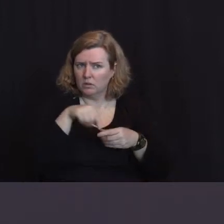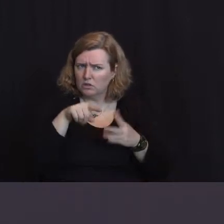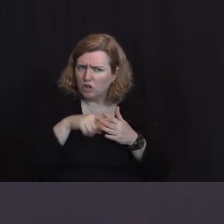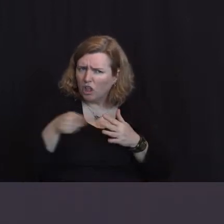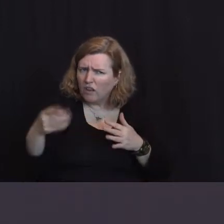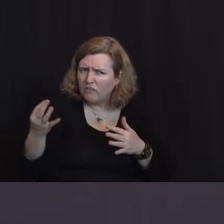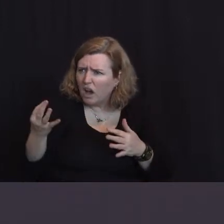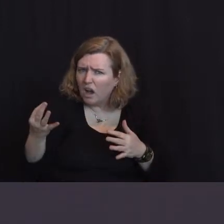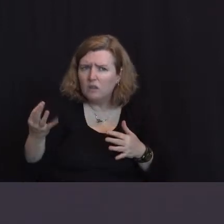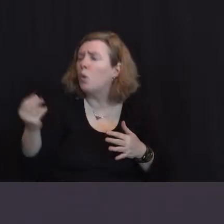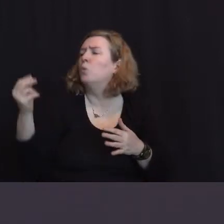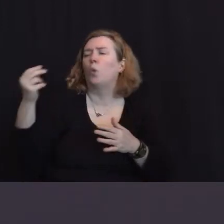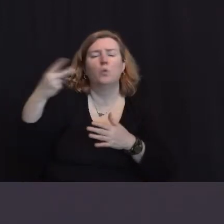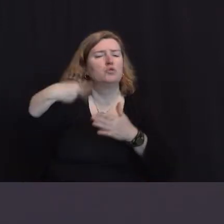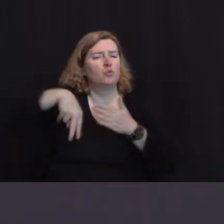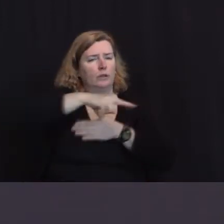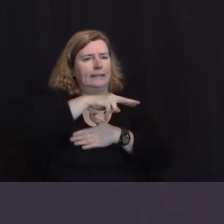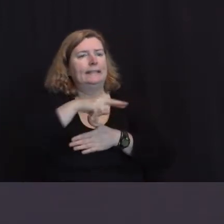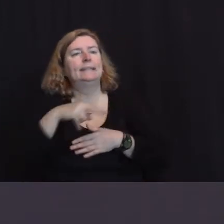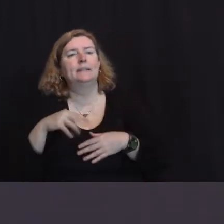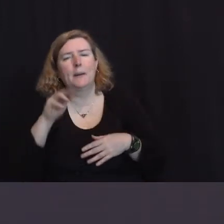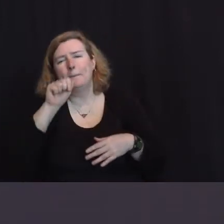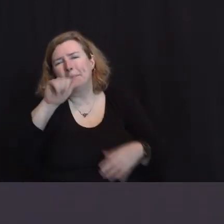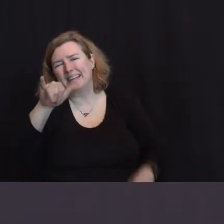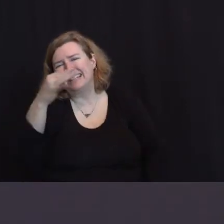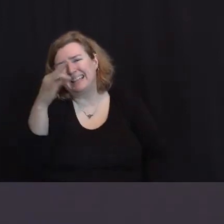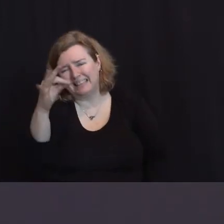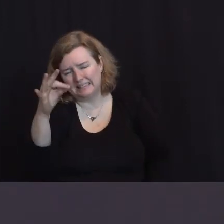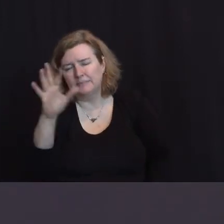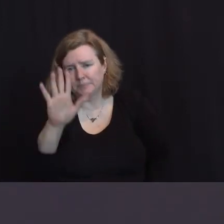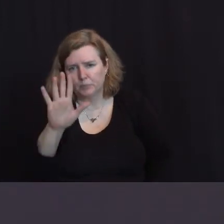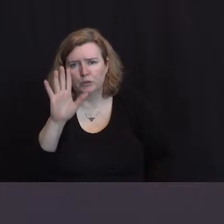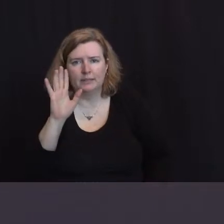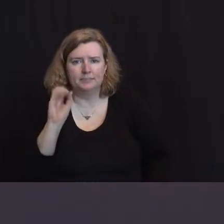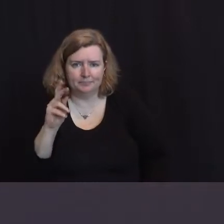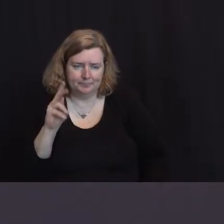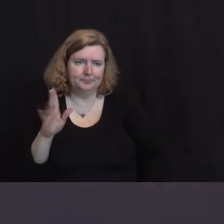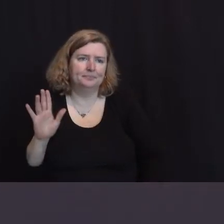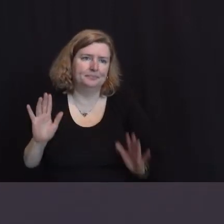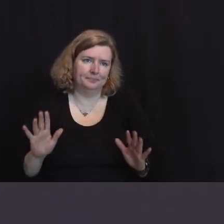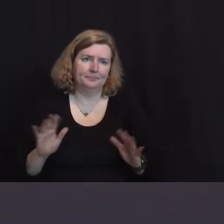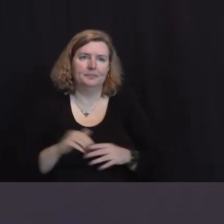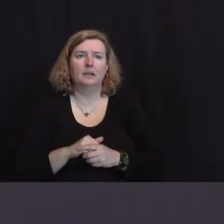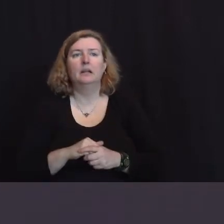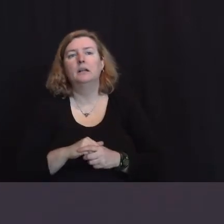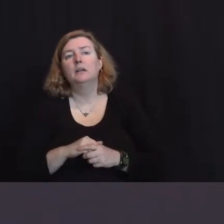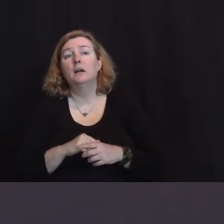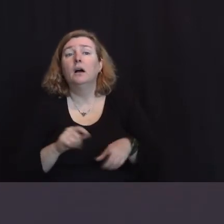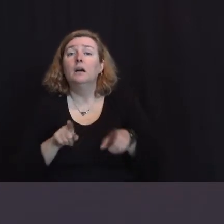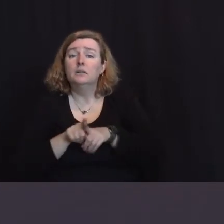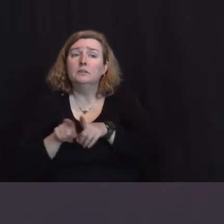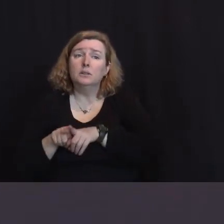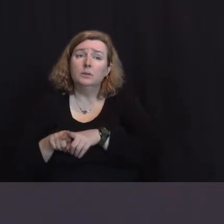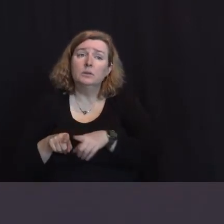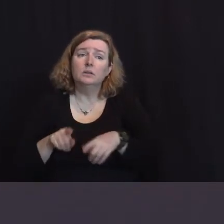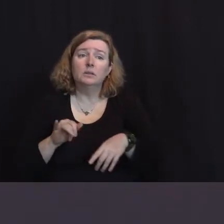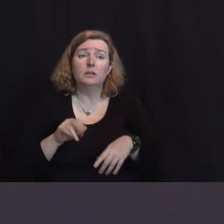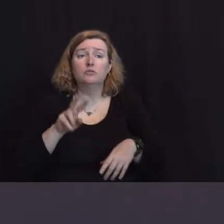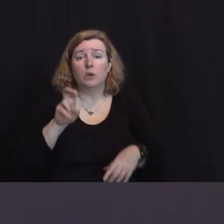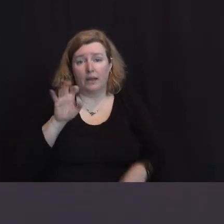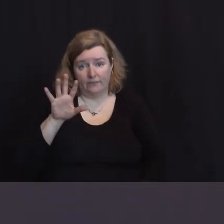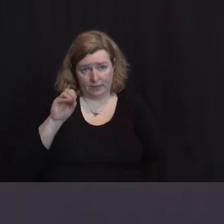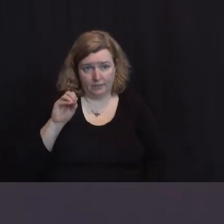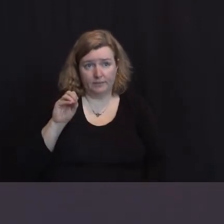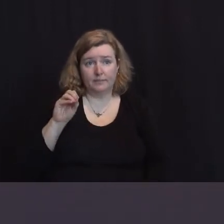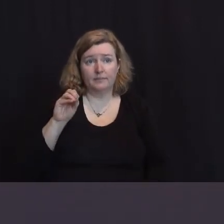2 weeks from today. But I did mention the other day the concept that that's 250 per room, and Atlantic